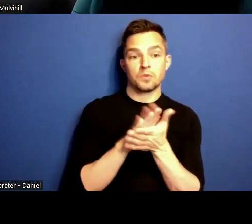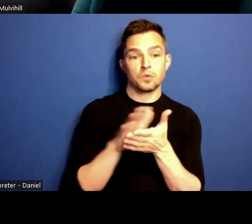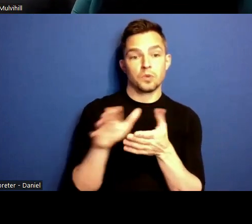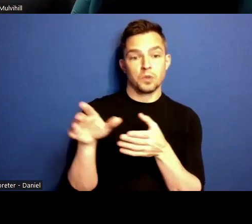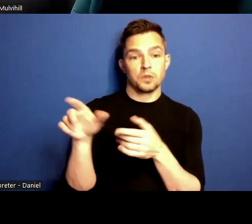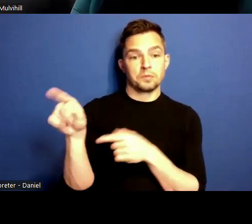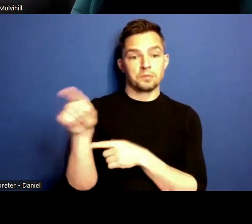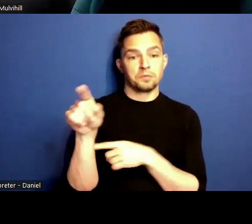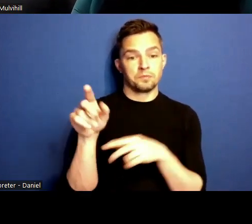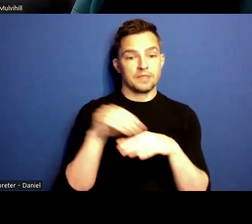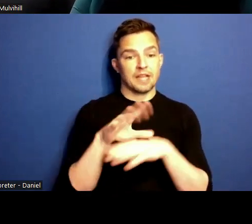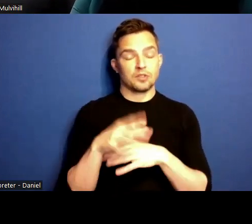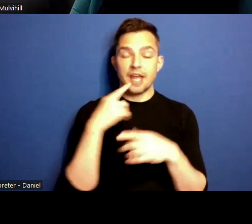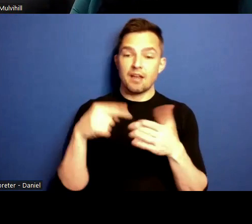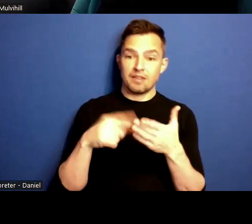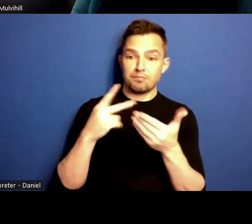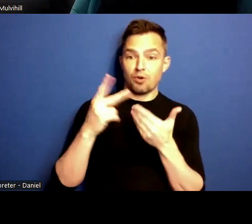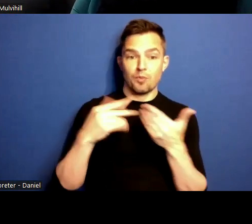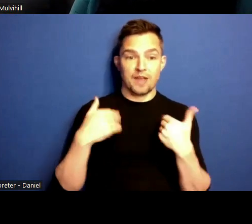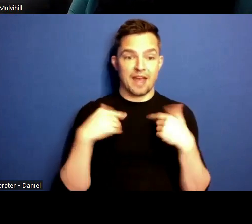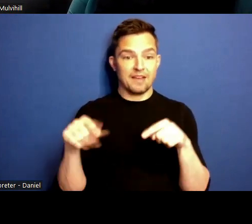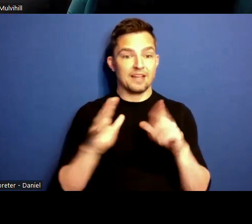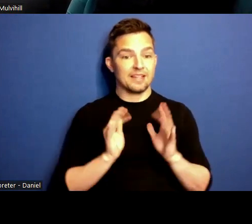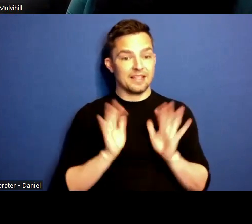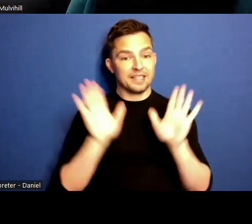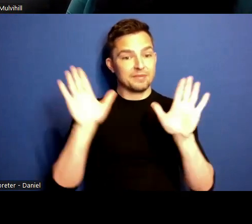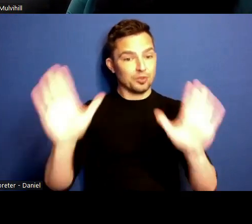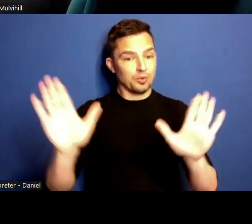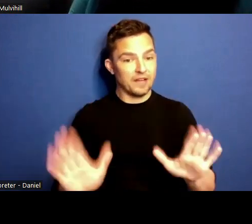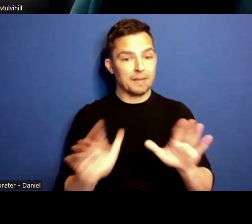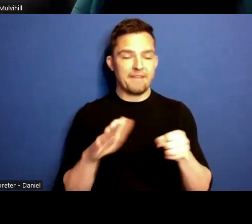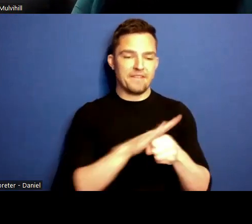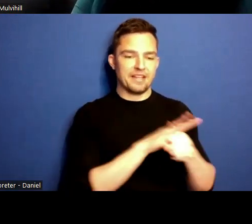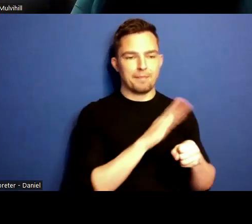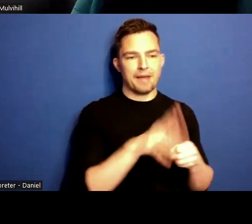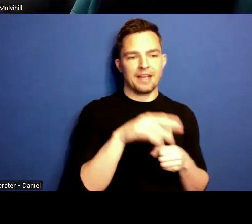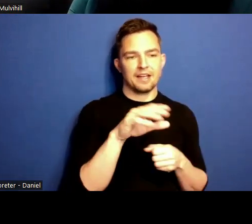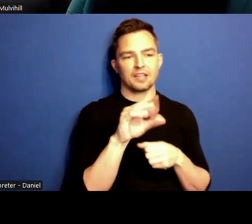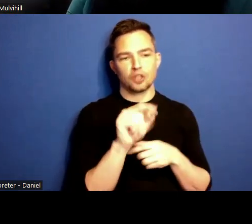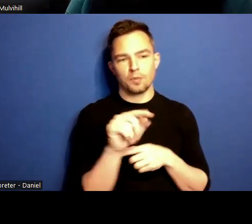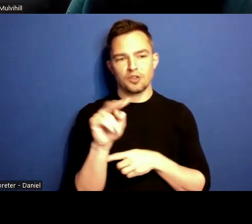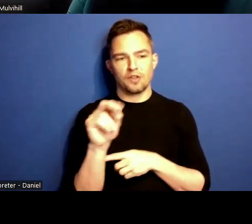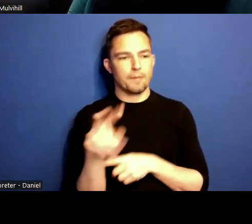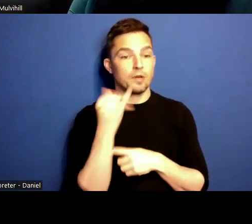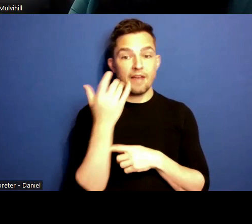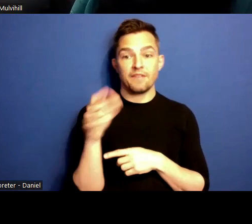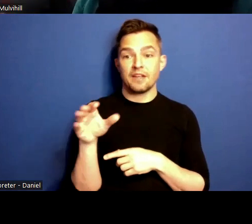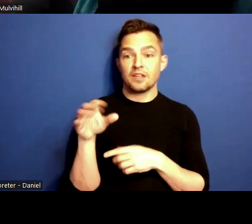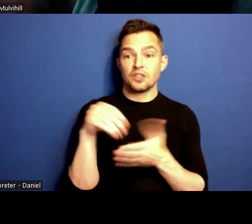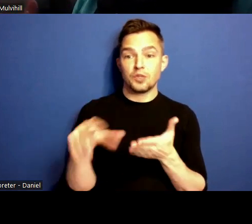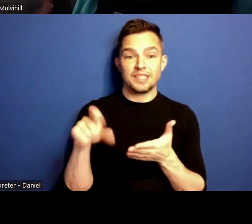it's terrific, but it generally fills up by October or November. And so if a student needs it in February or